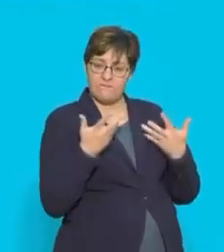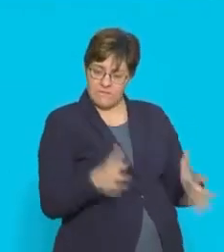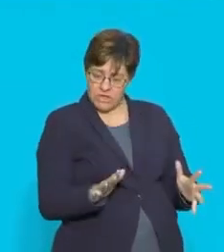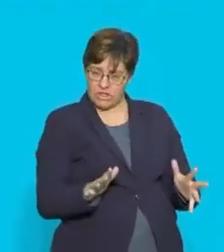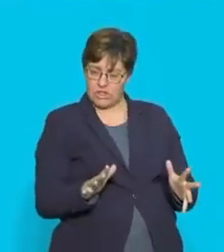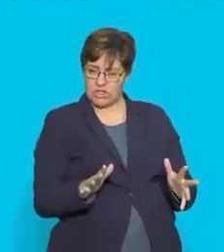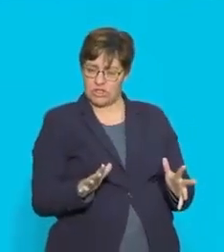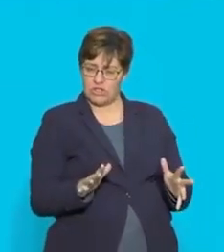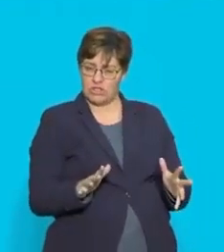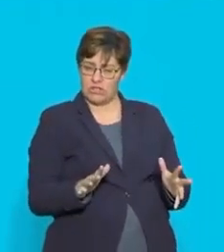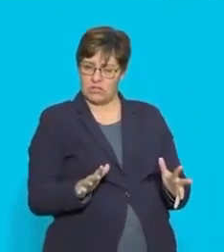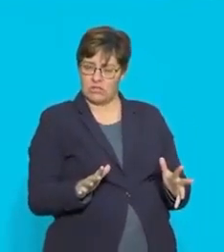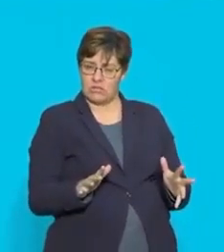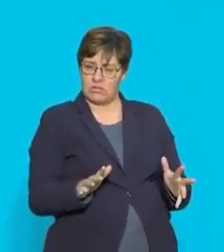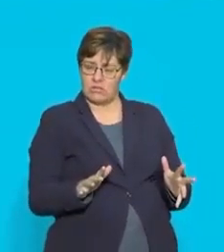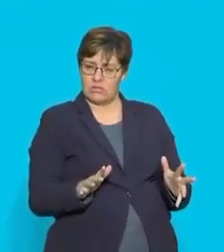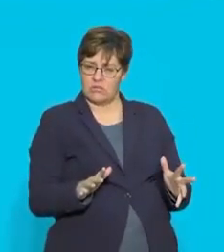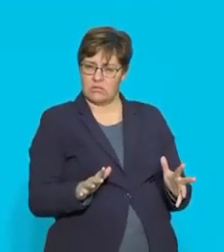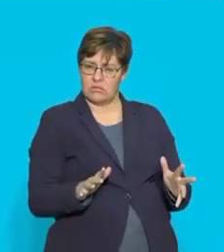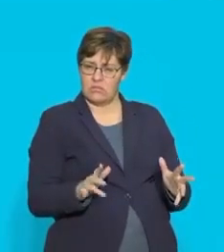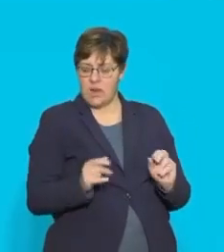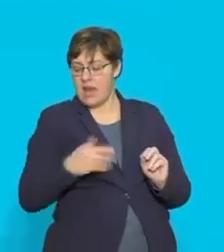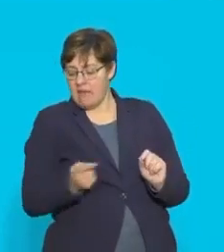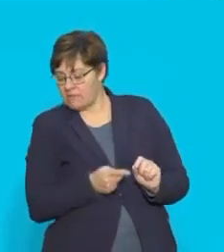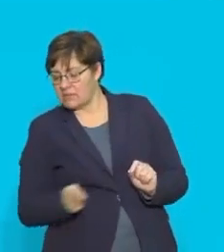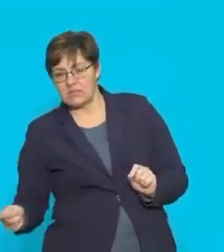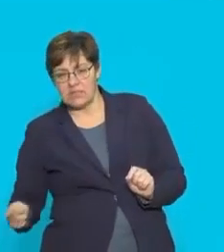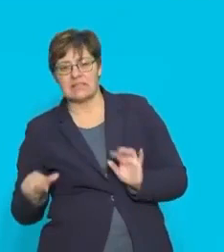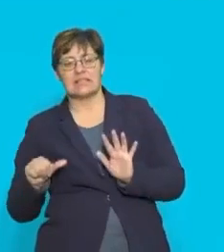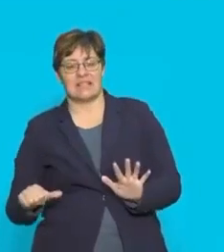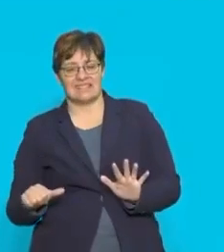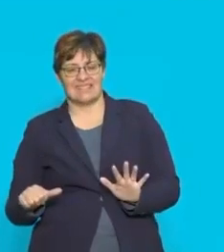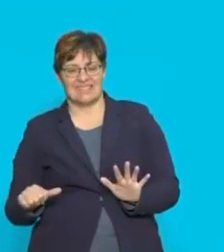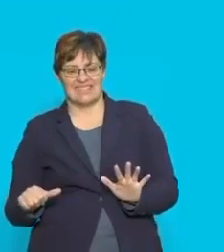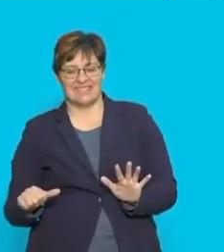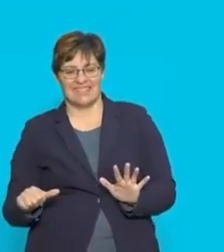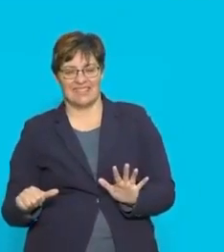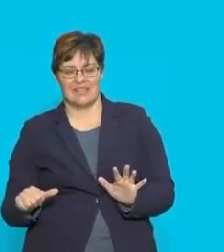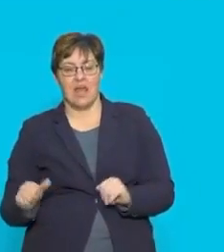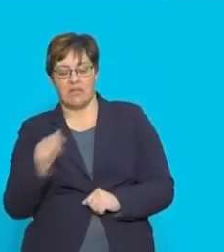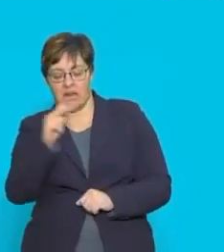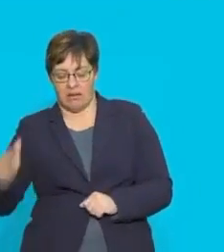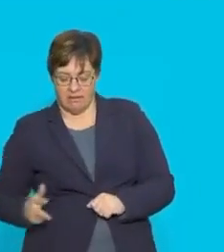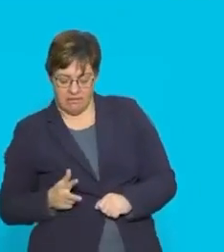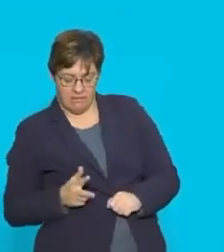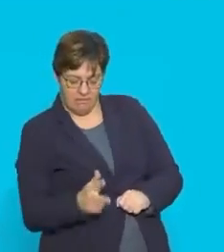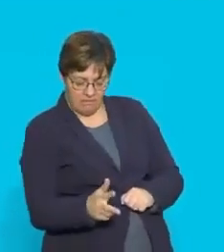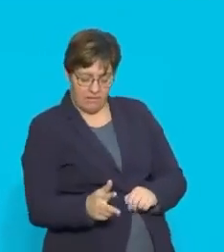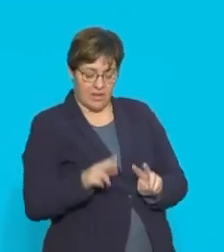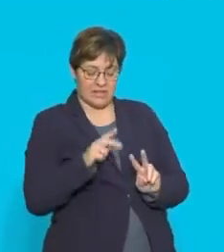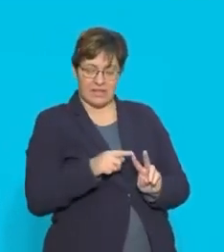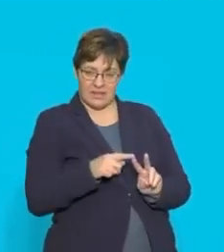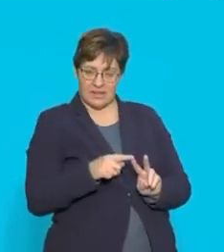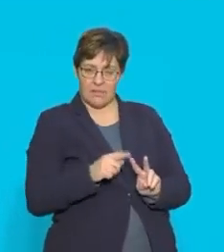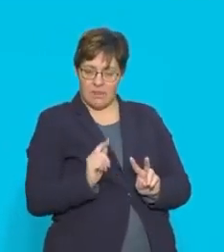first car in the first position, then for the second parking spot, only